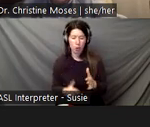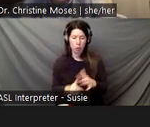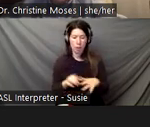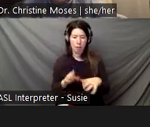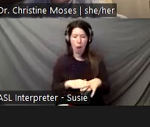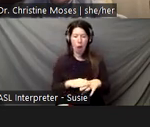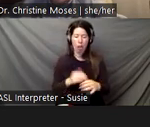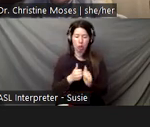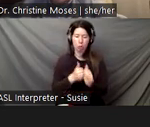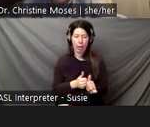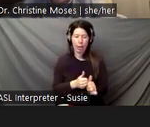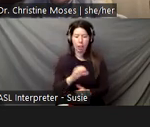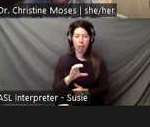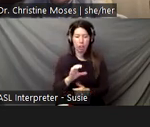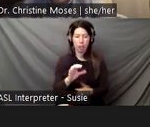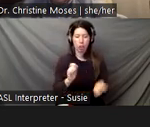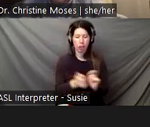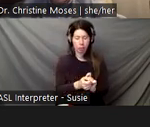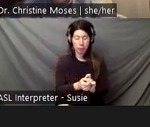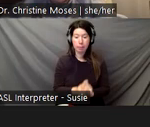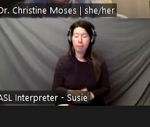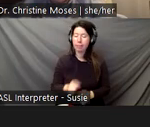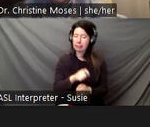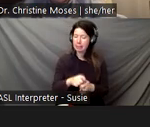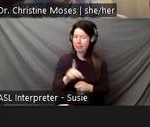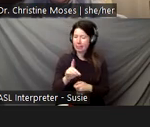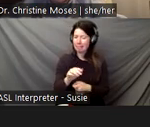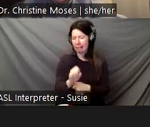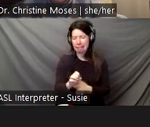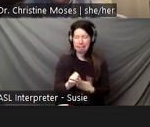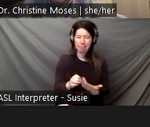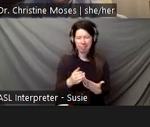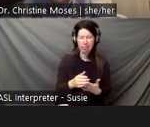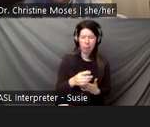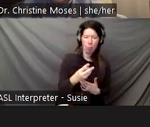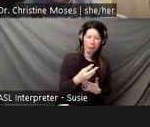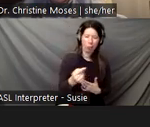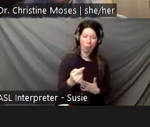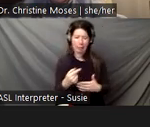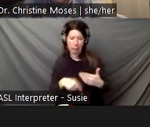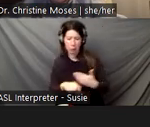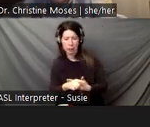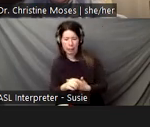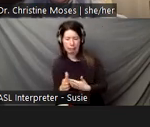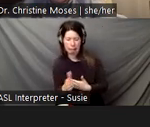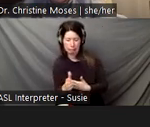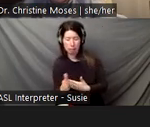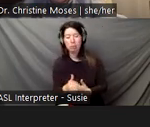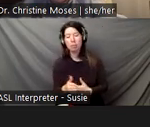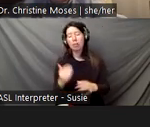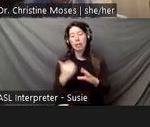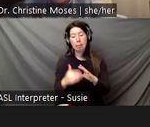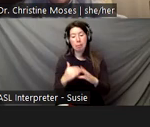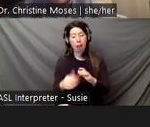The specific date of where that sort of midpoint is probably in the middle to late of next week. And so be an email out there to reply